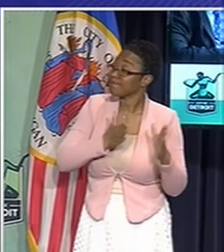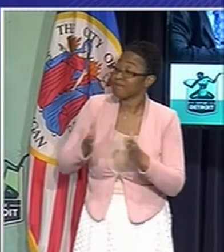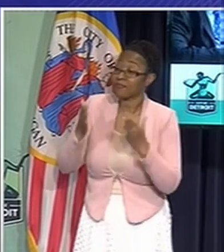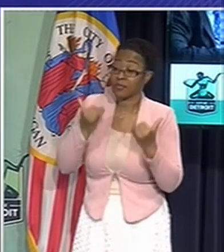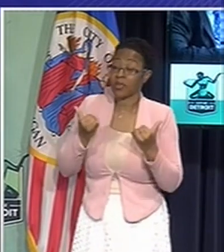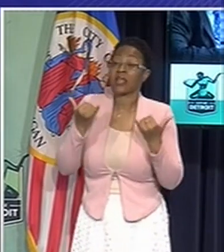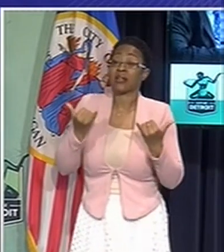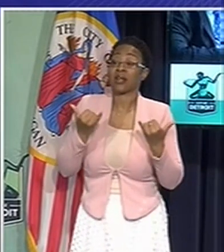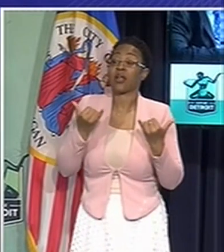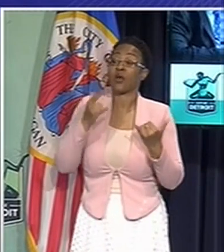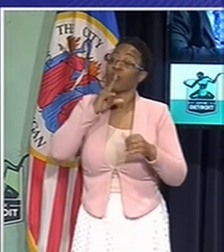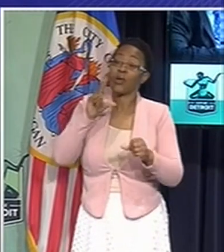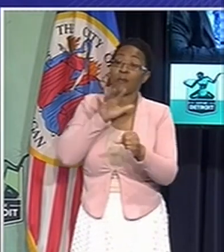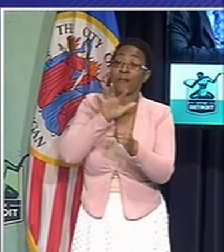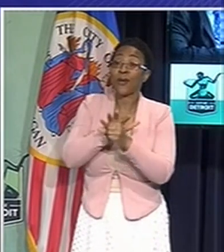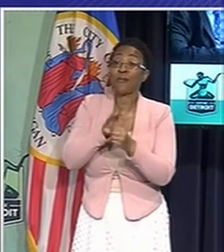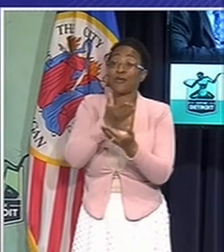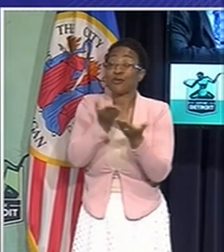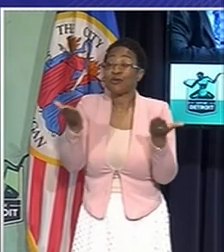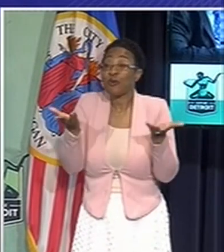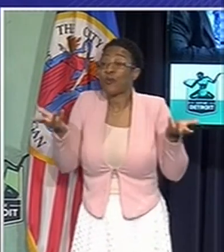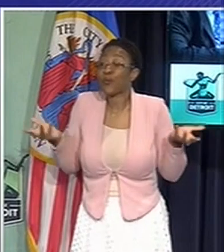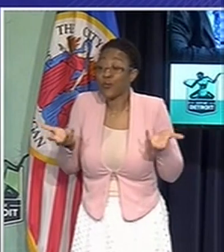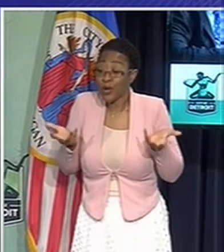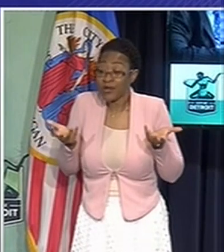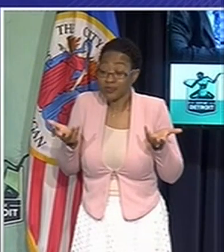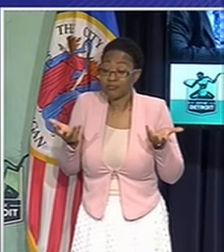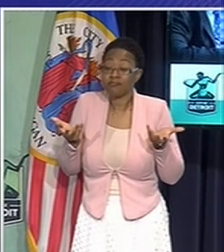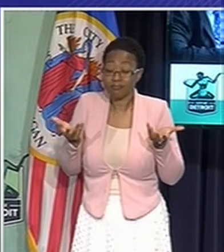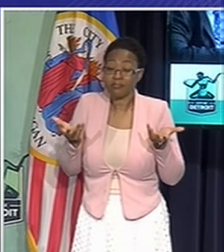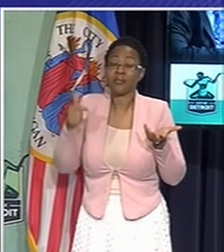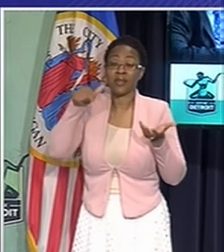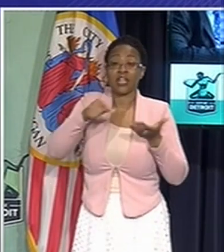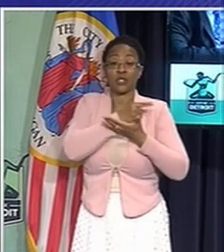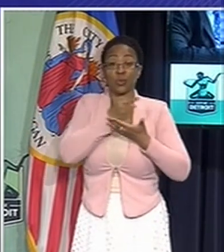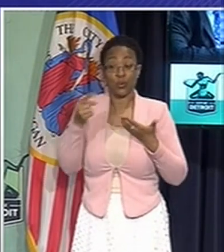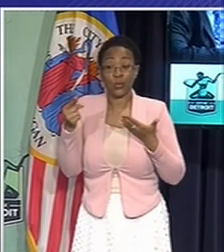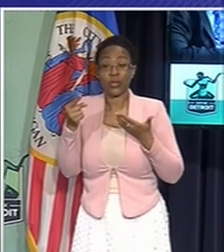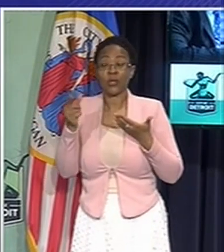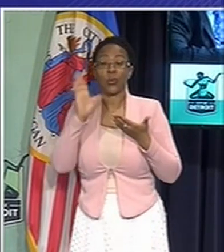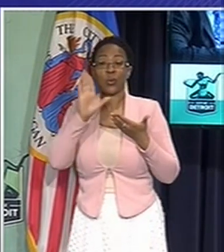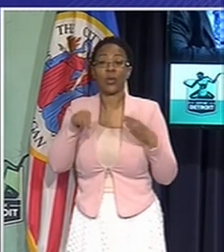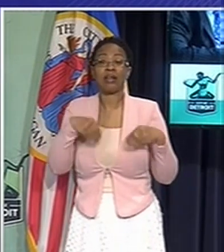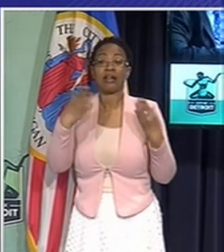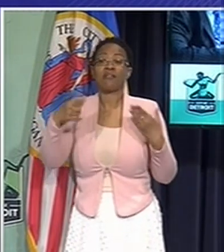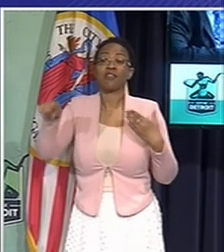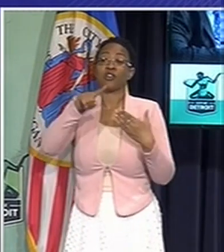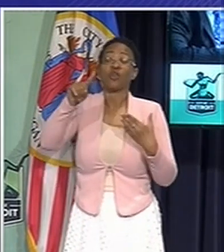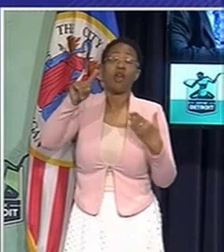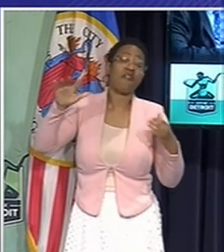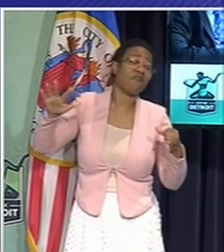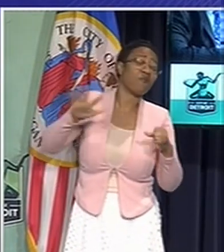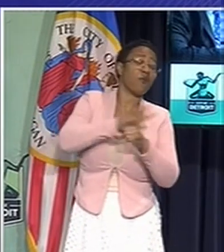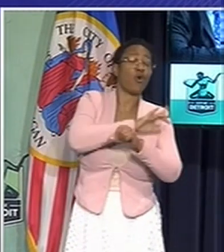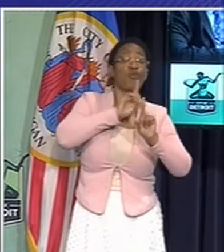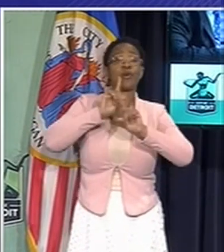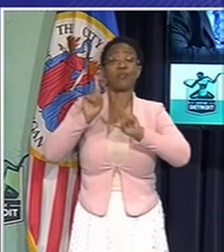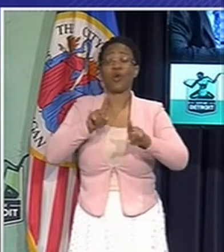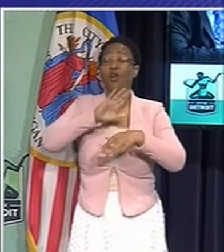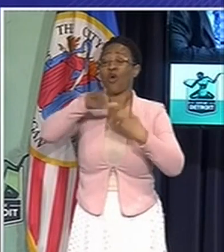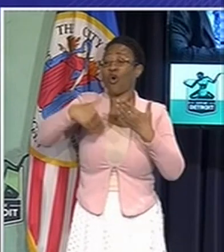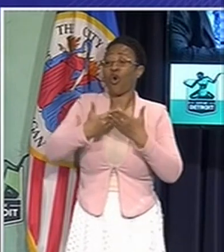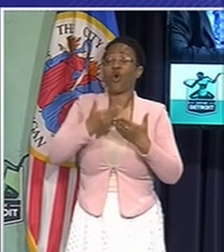that, we promised you that this week we would give you a full report of every single one of the